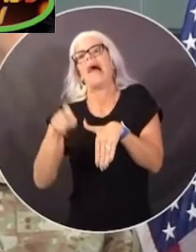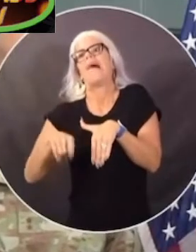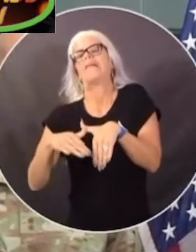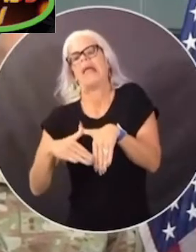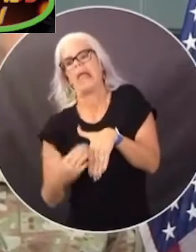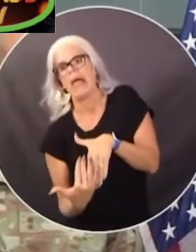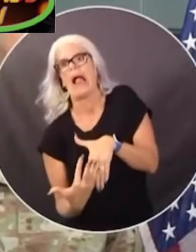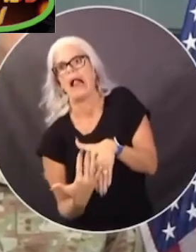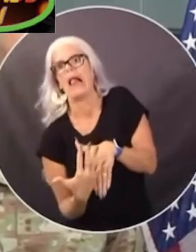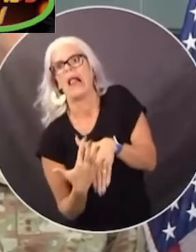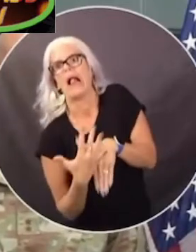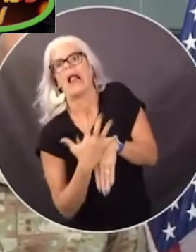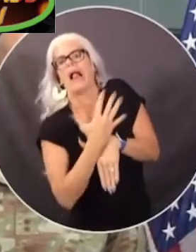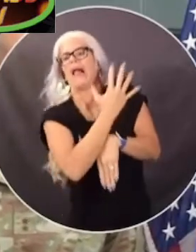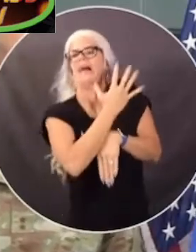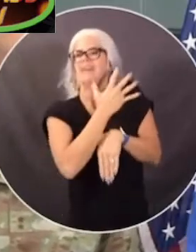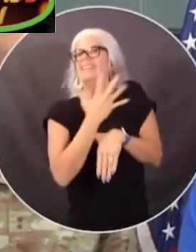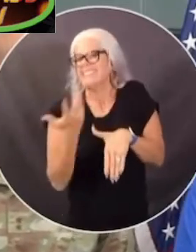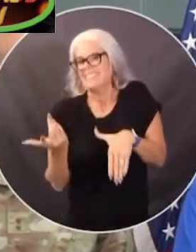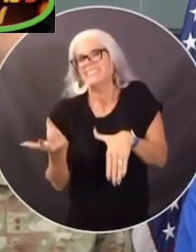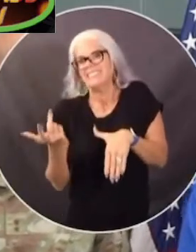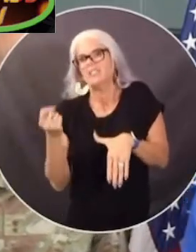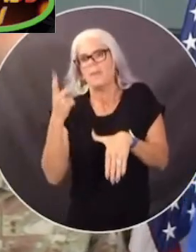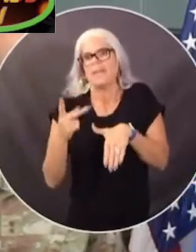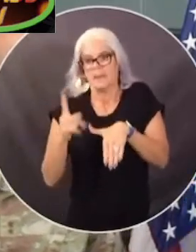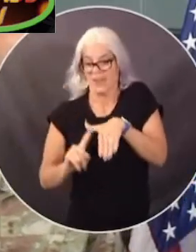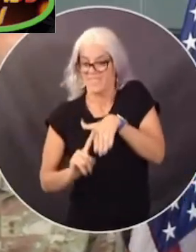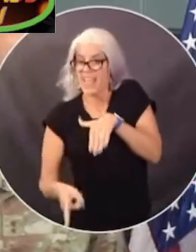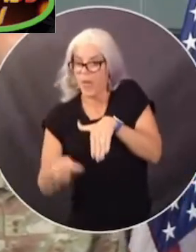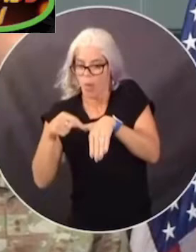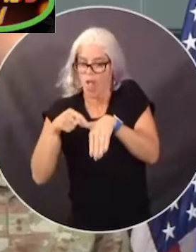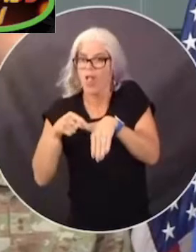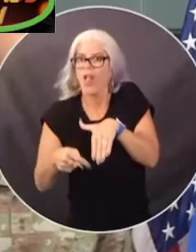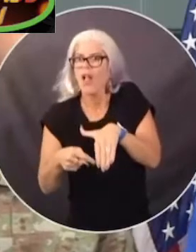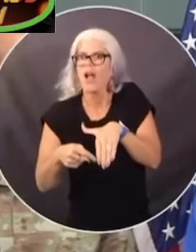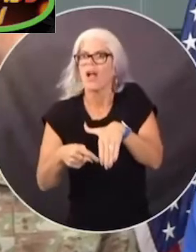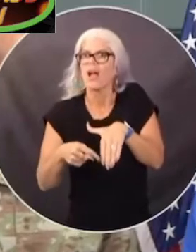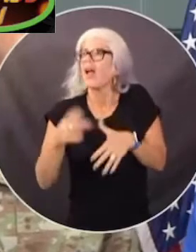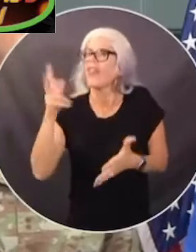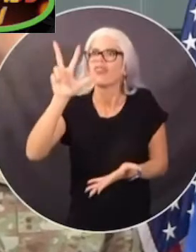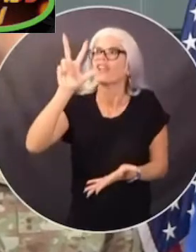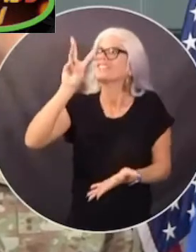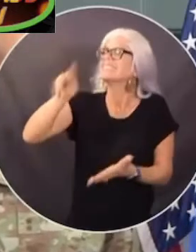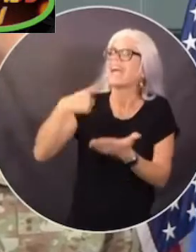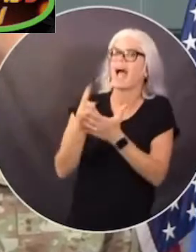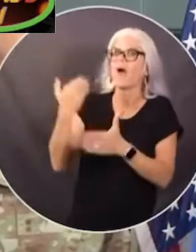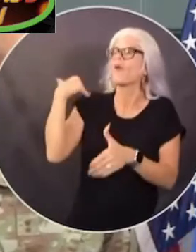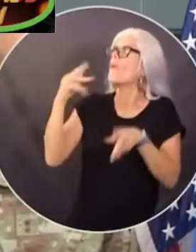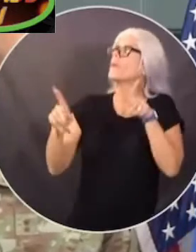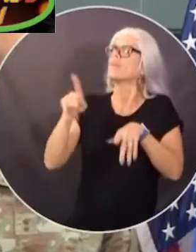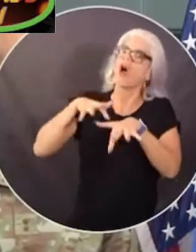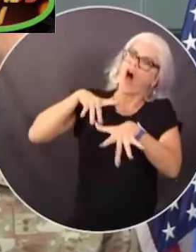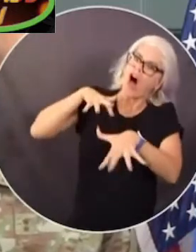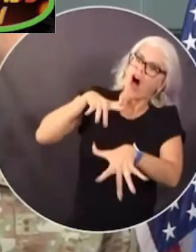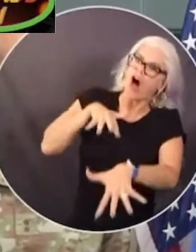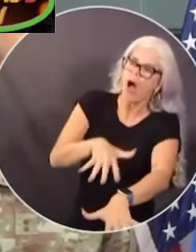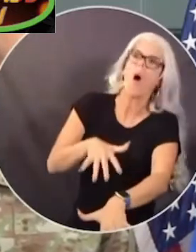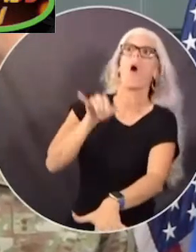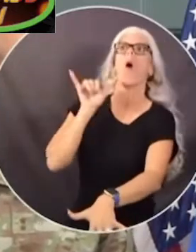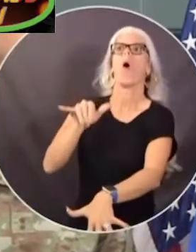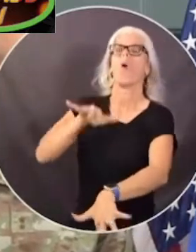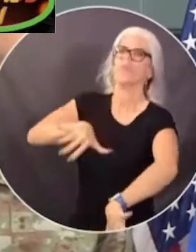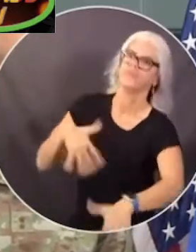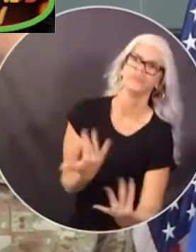long ago. I mean, that was, what, 36, 48 hours ago? You go back another 12, 24 hours from that, it was going to hit Taylor